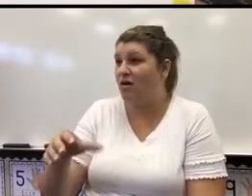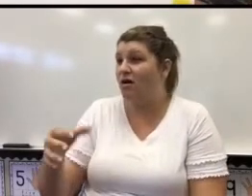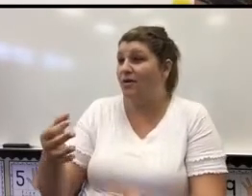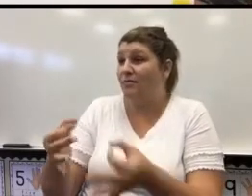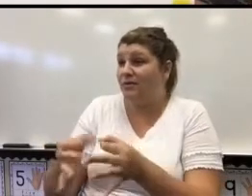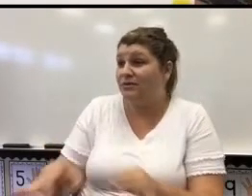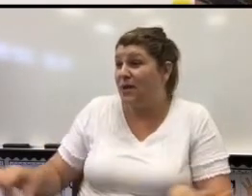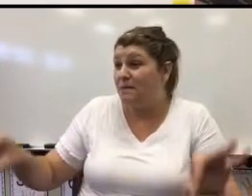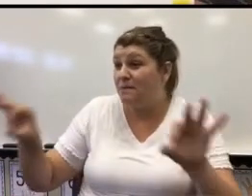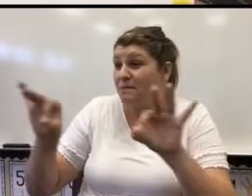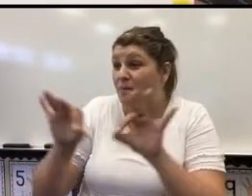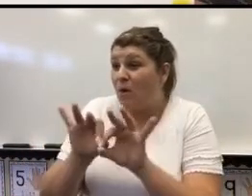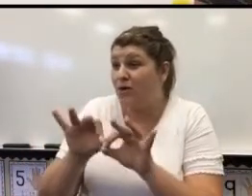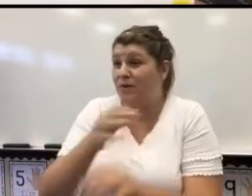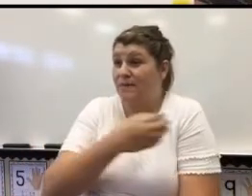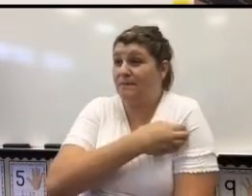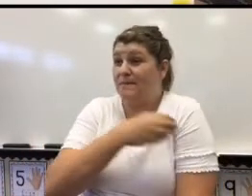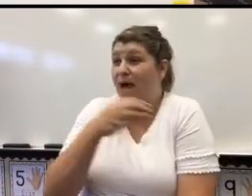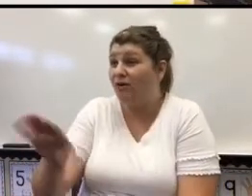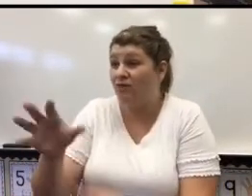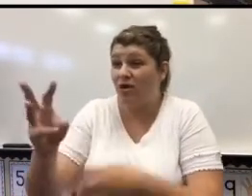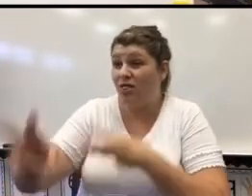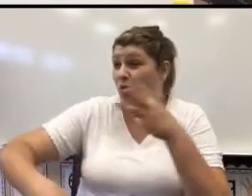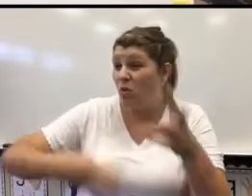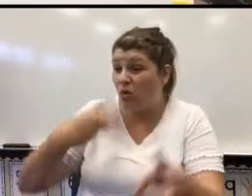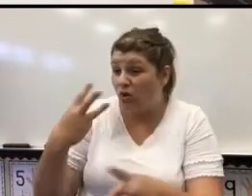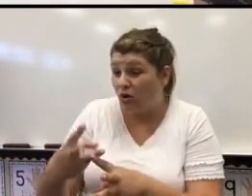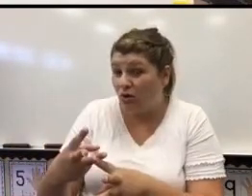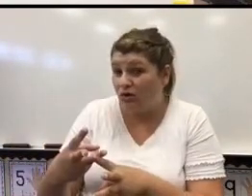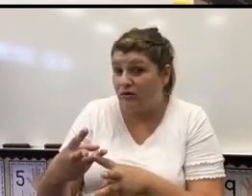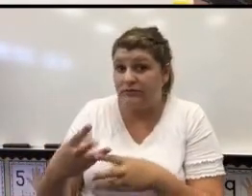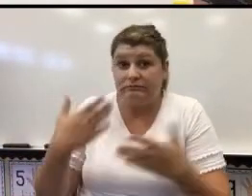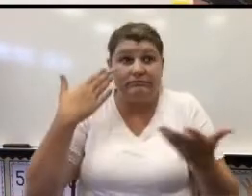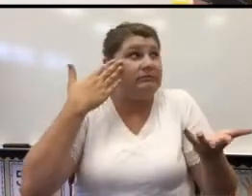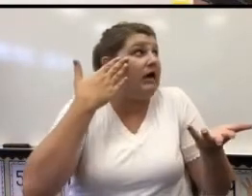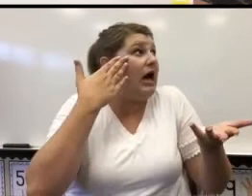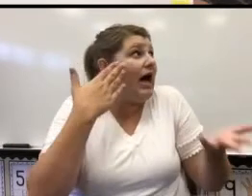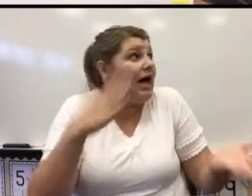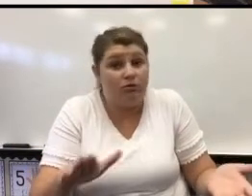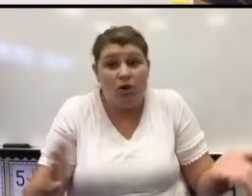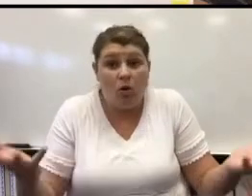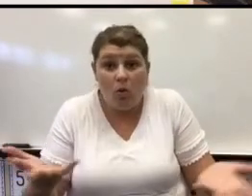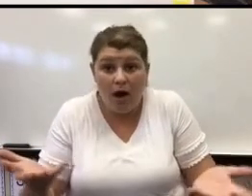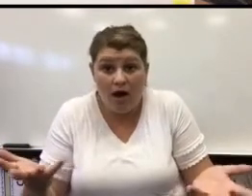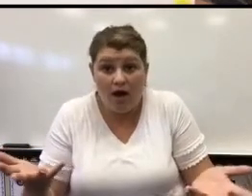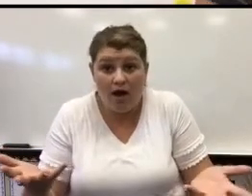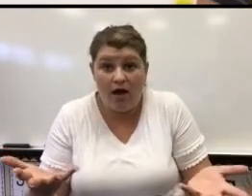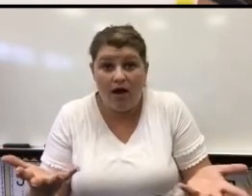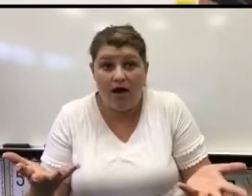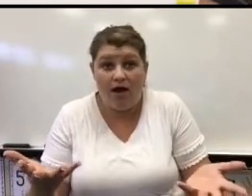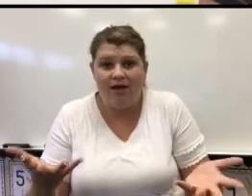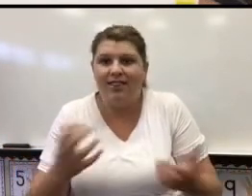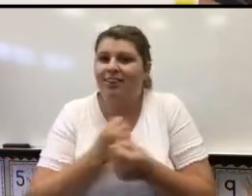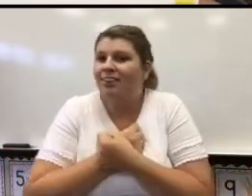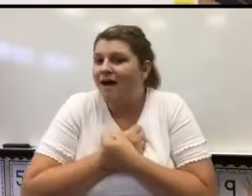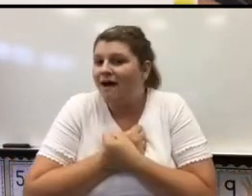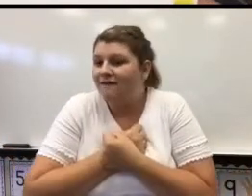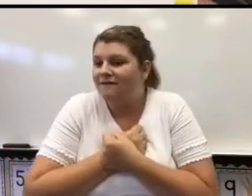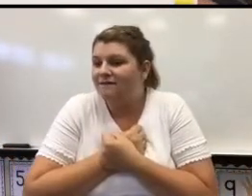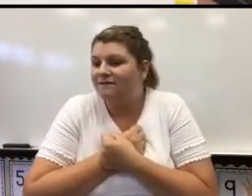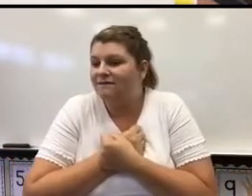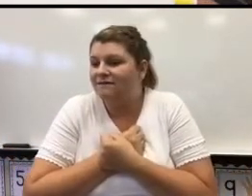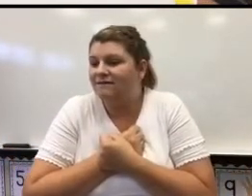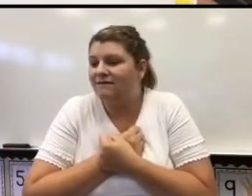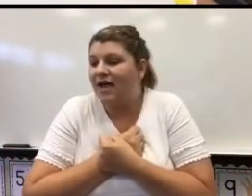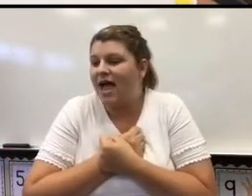most positive or powerful form of positive energy in the world is?" asked Joy. "I don't